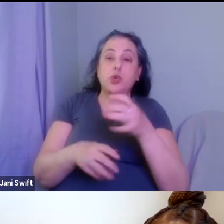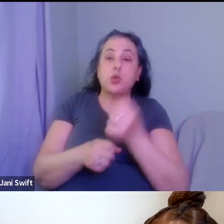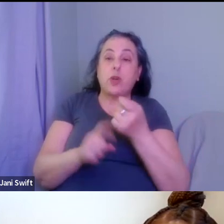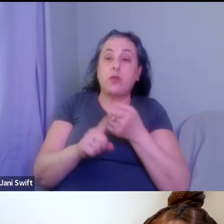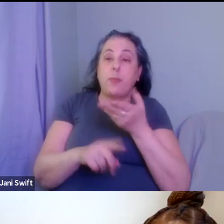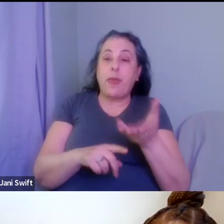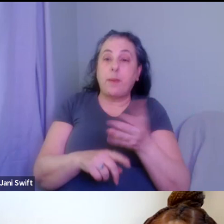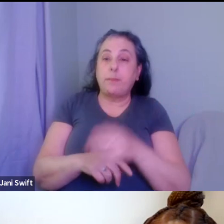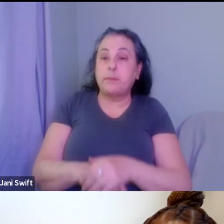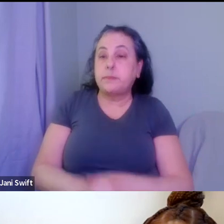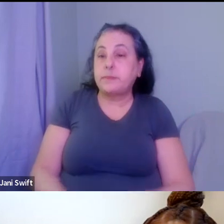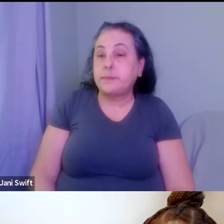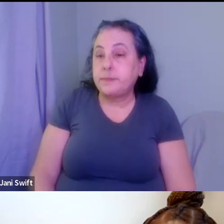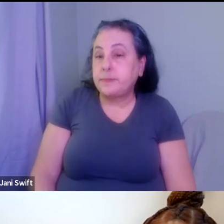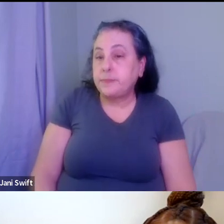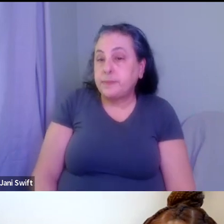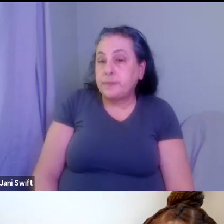them?